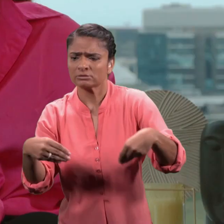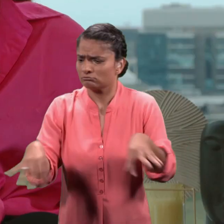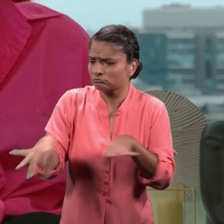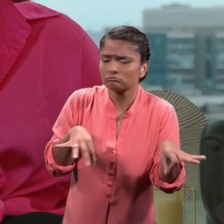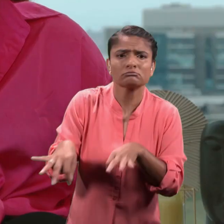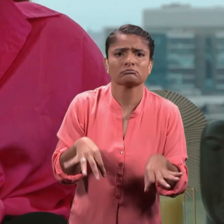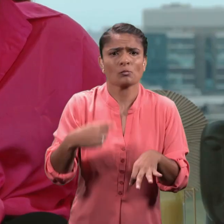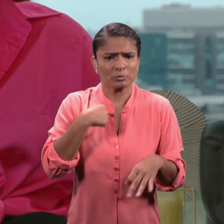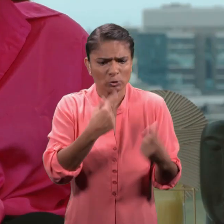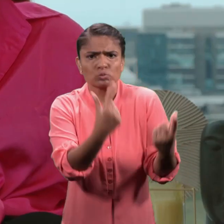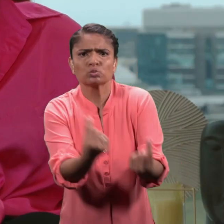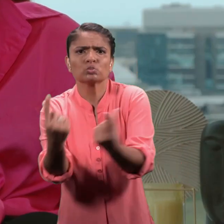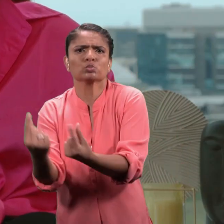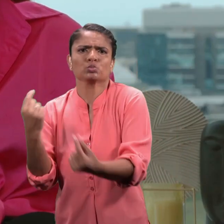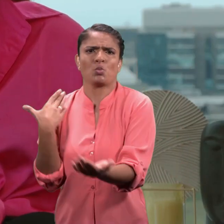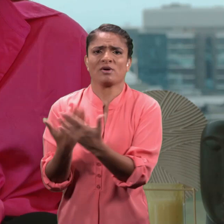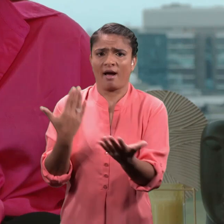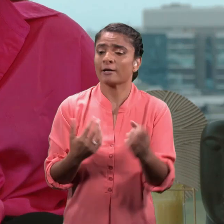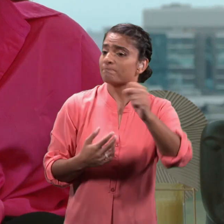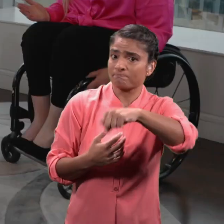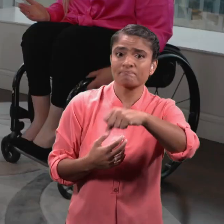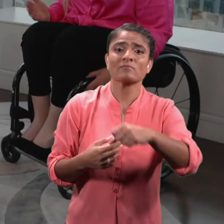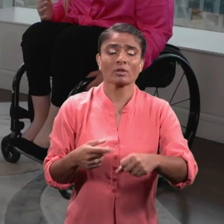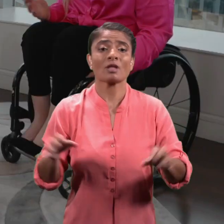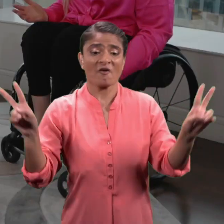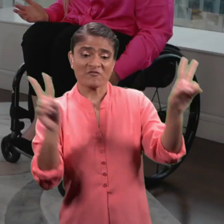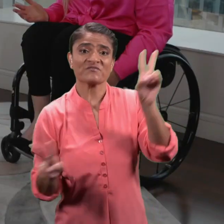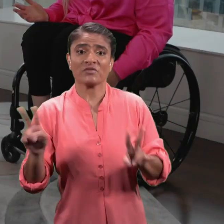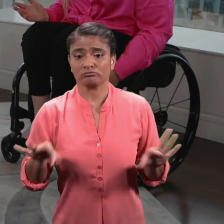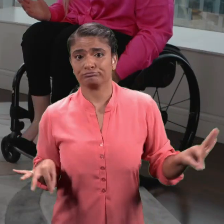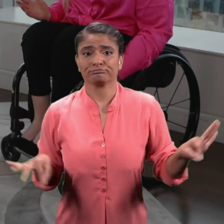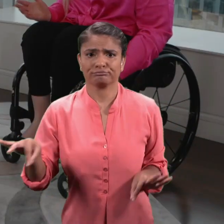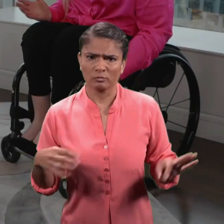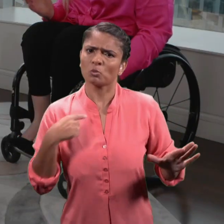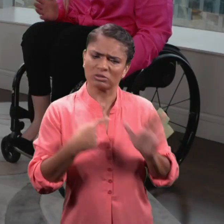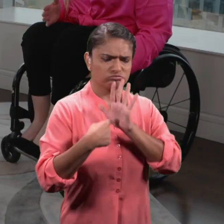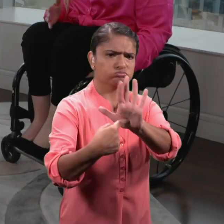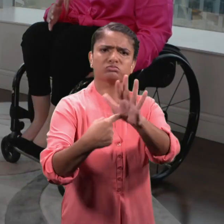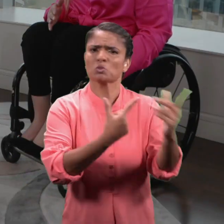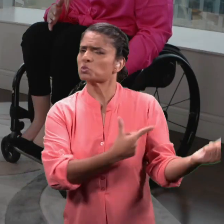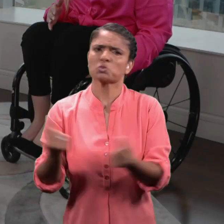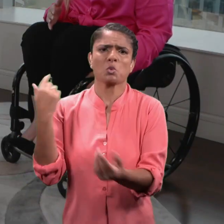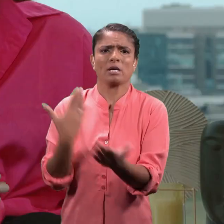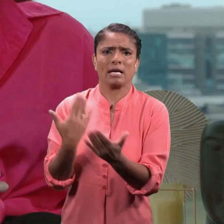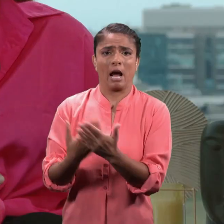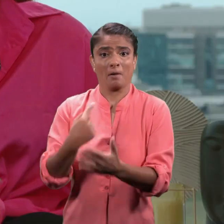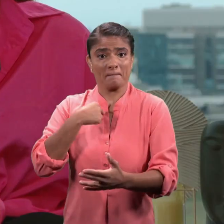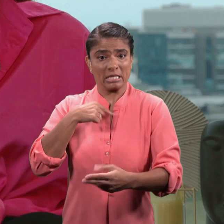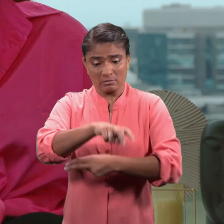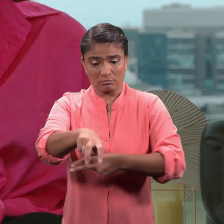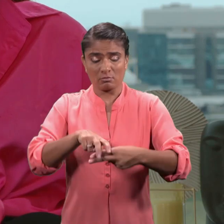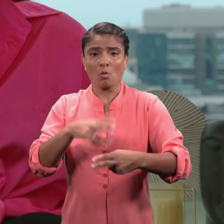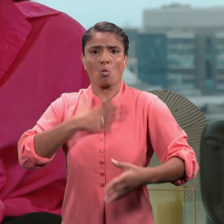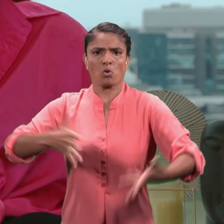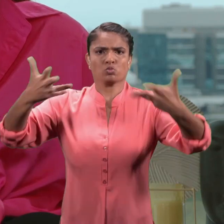in business, in entrepreneurship, and in modeling, and in the fashion industry, that we can be anything we want to be. It might not